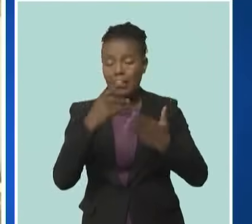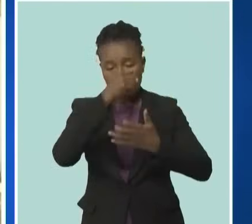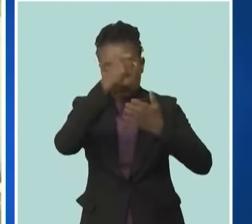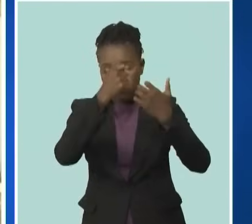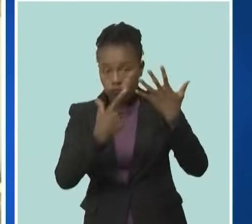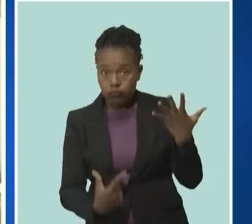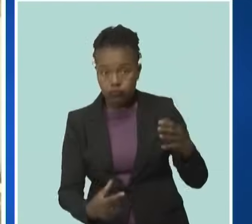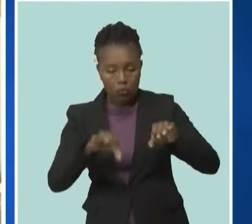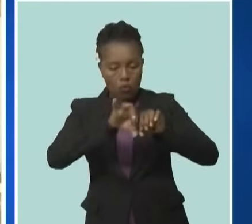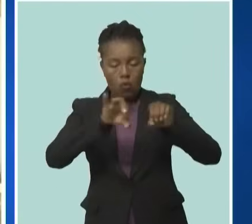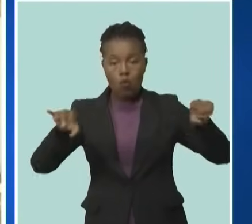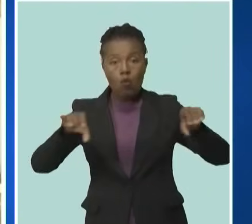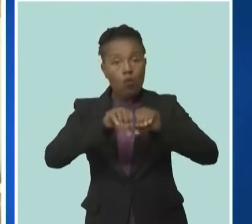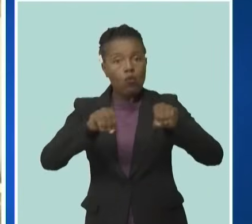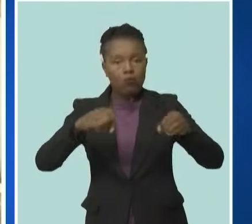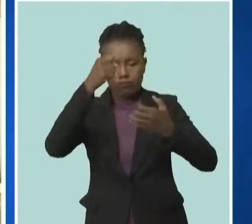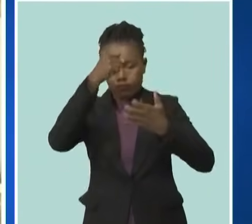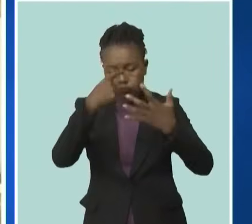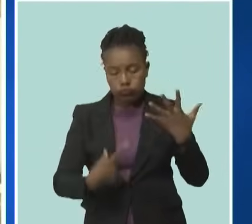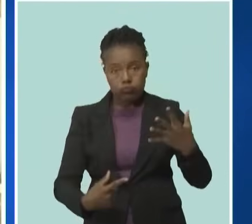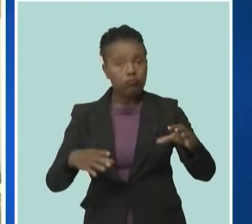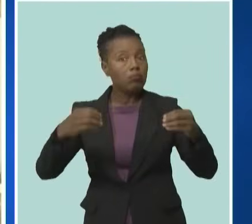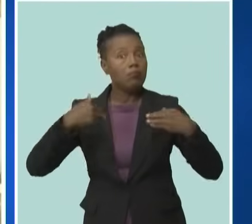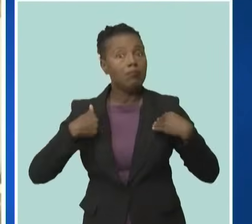all the degrees,